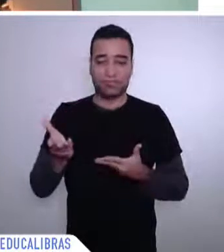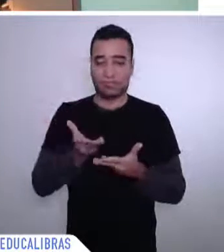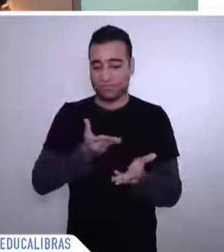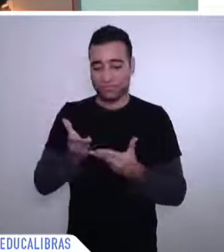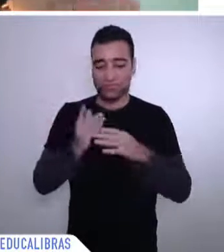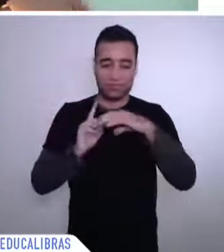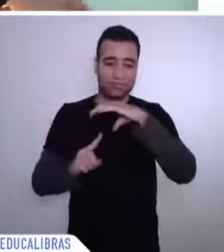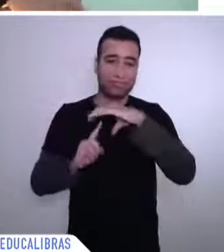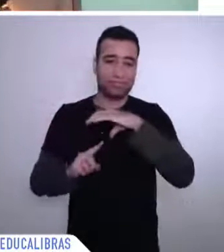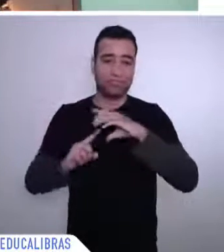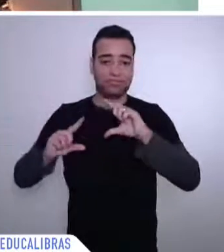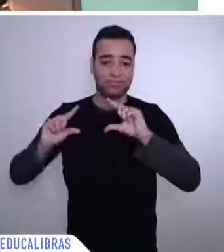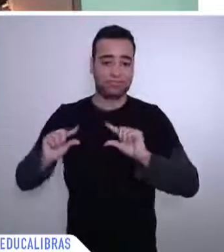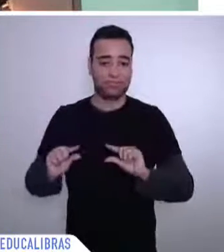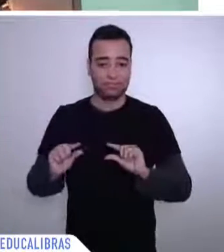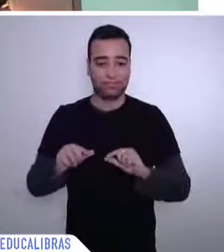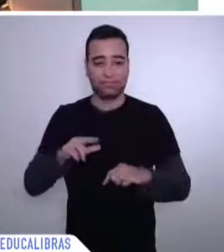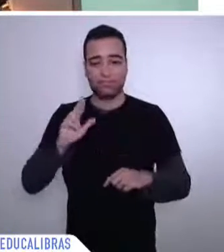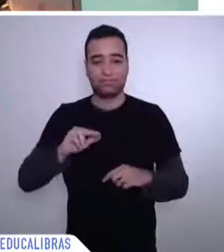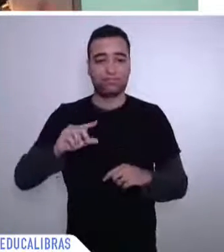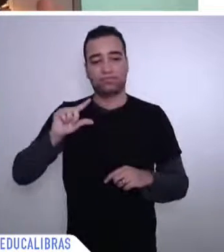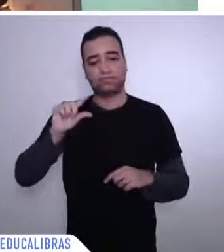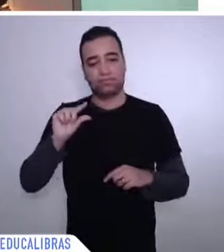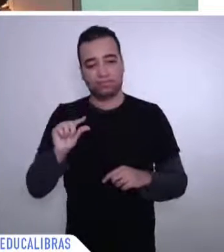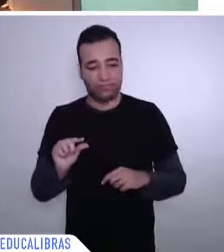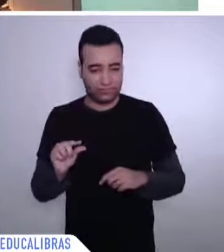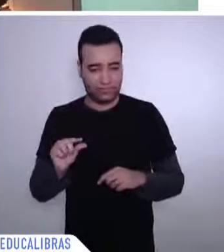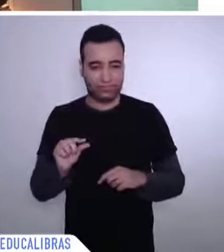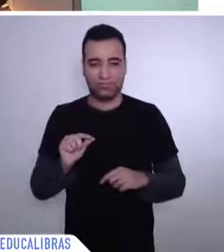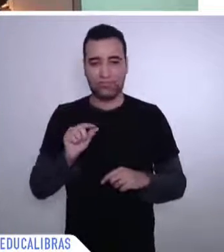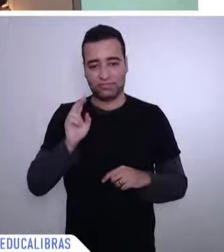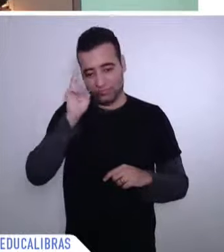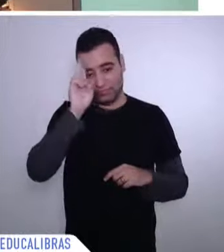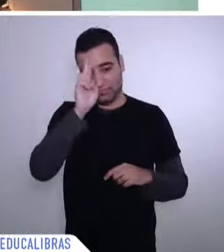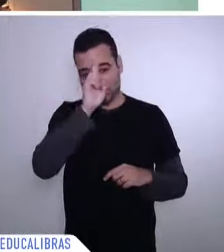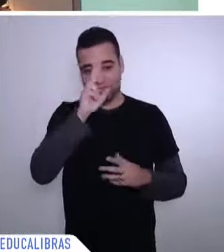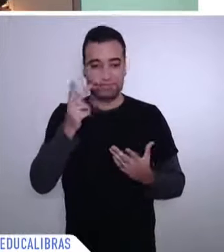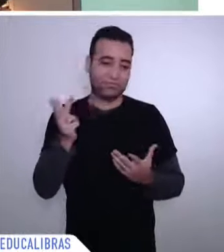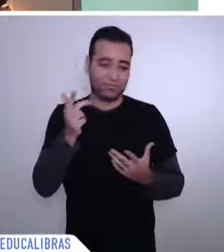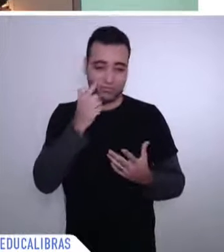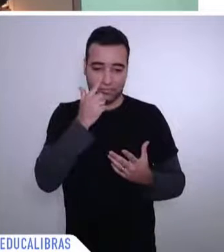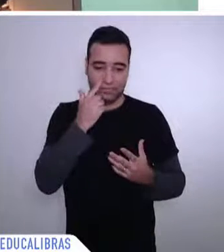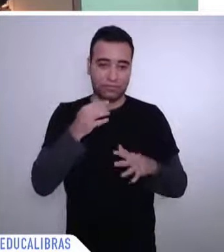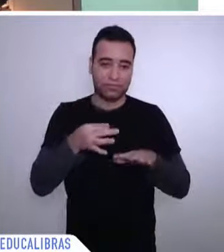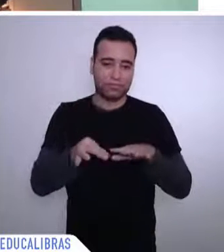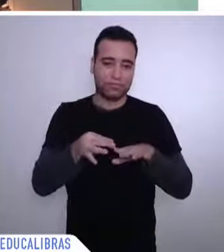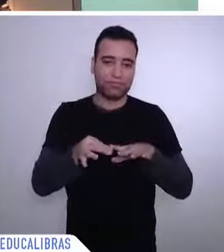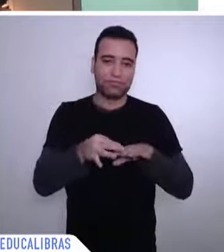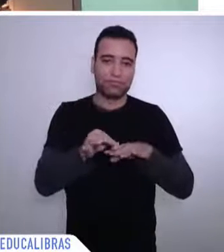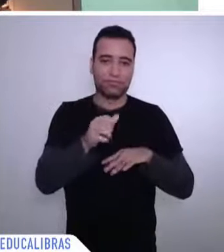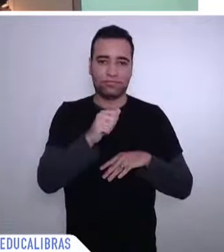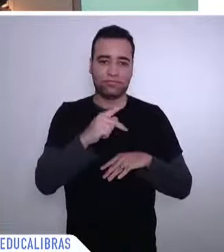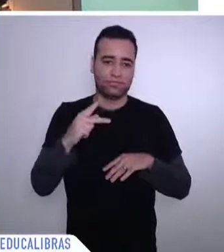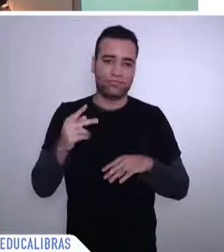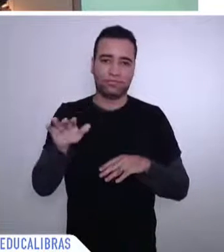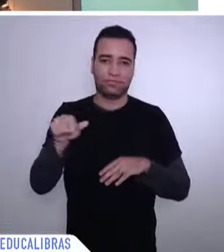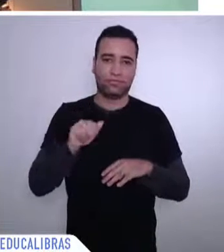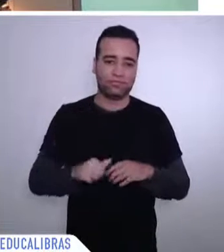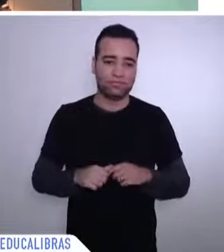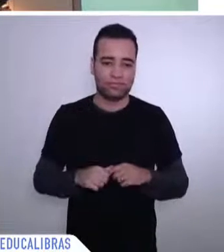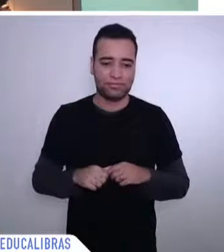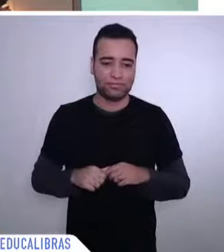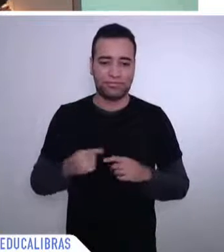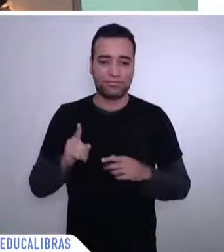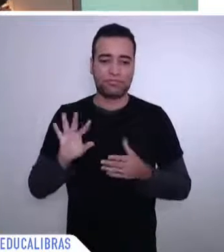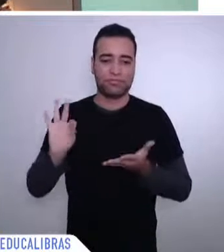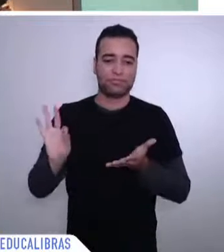future. The exchange with clients, it's going to be empty. We are never with the same Uber driver or never with